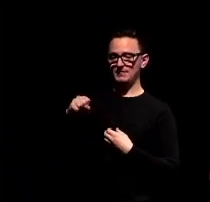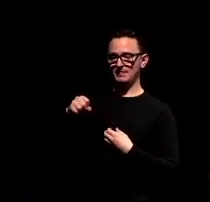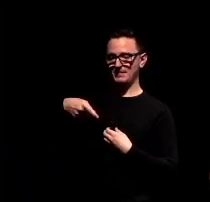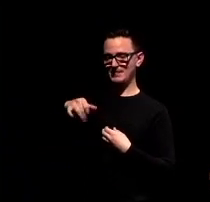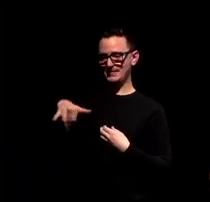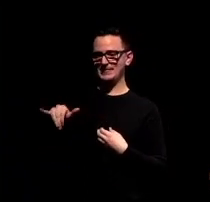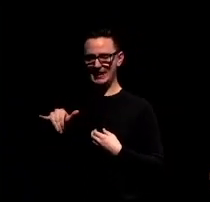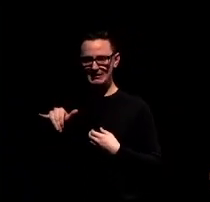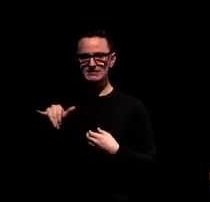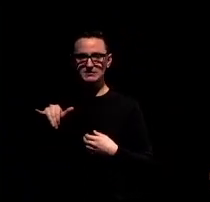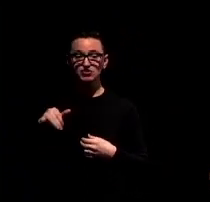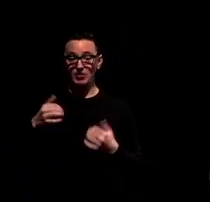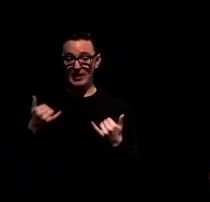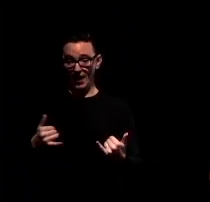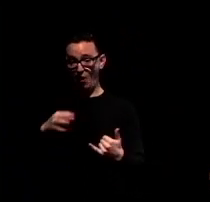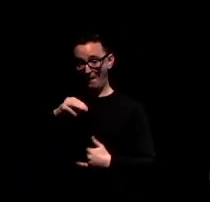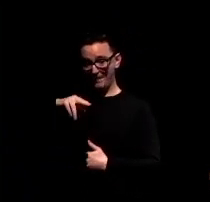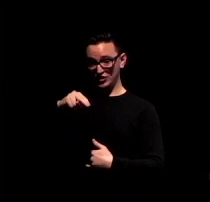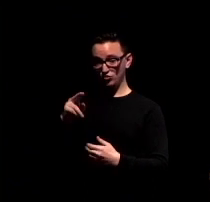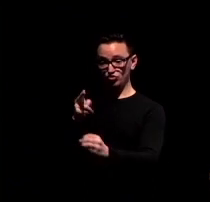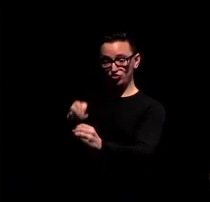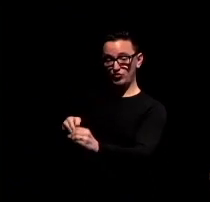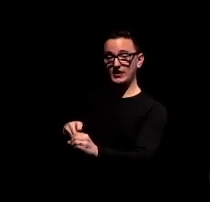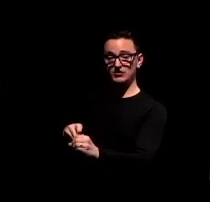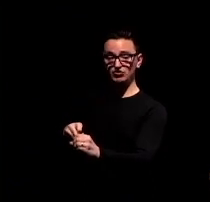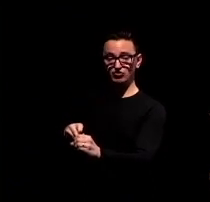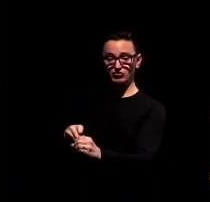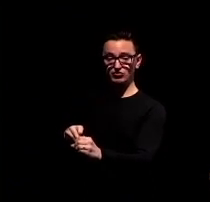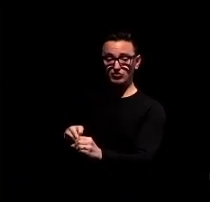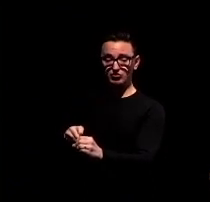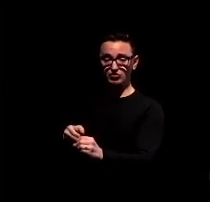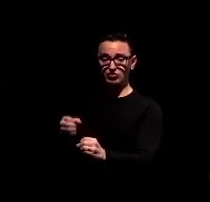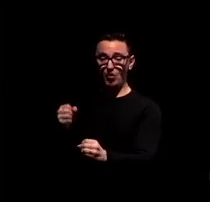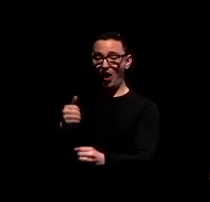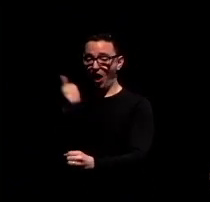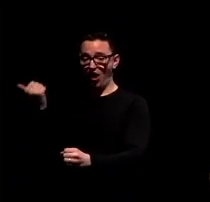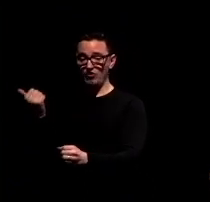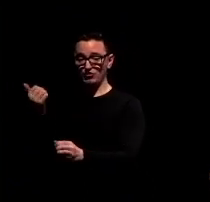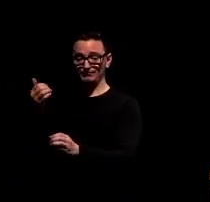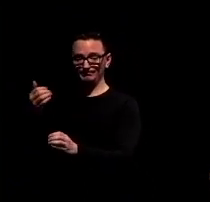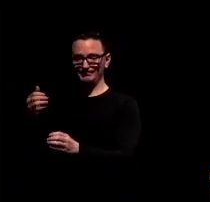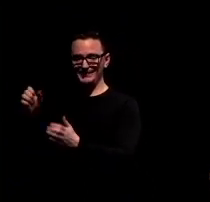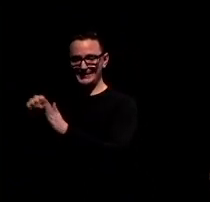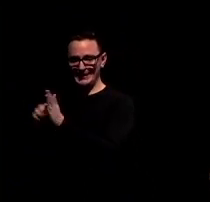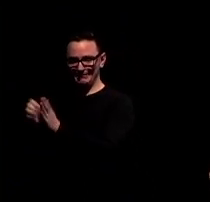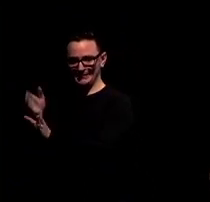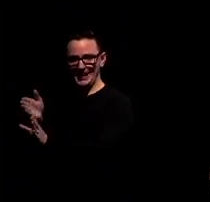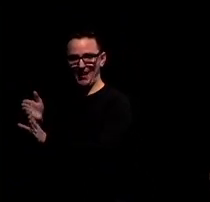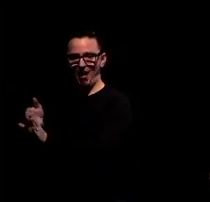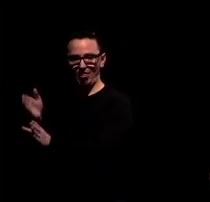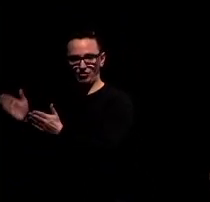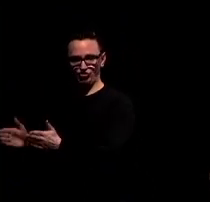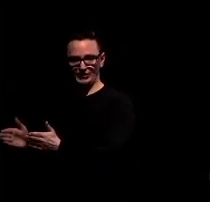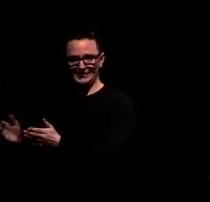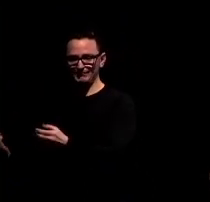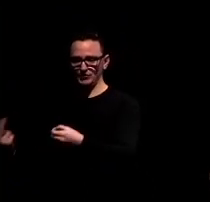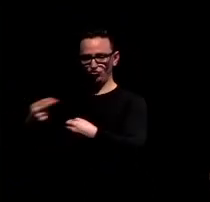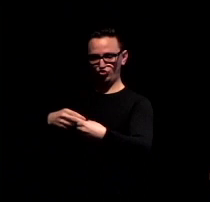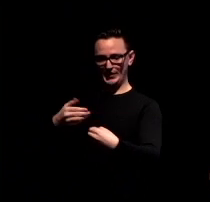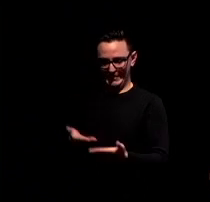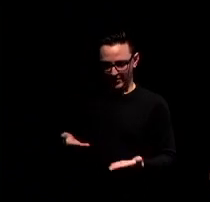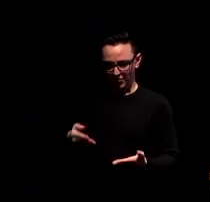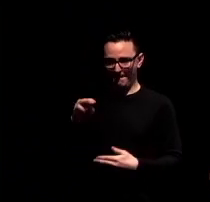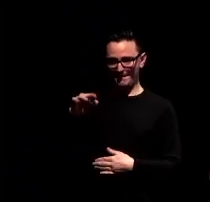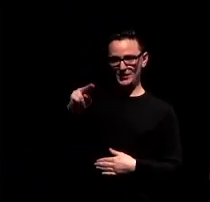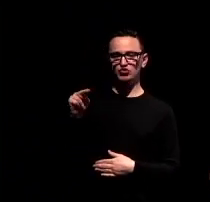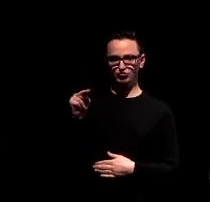has now joined it, we can actually have a psychologist from other states practice here as well. We're allowing mental health